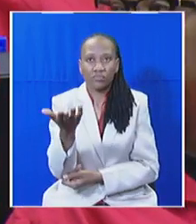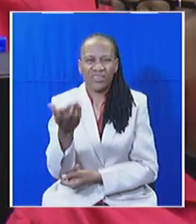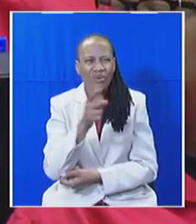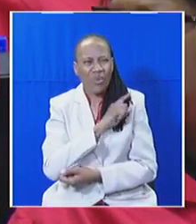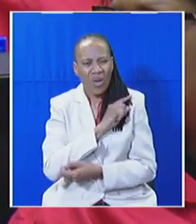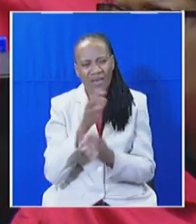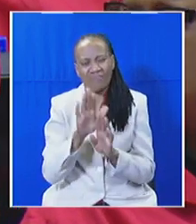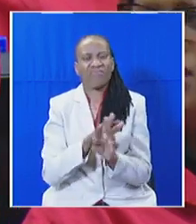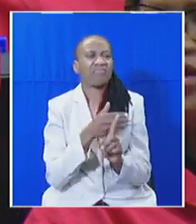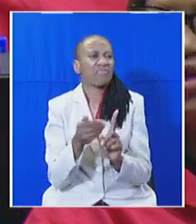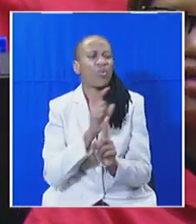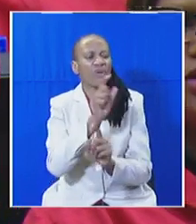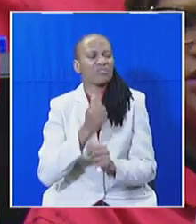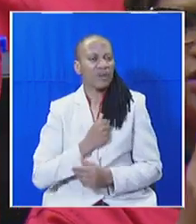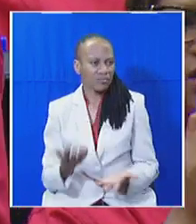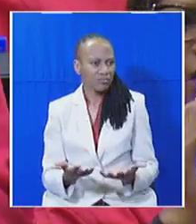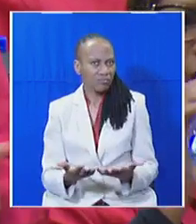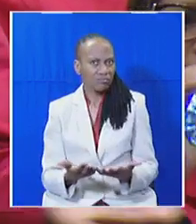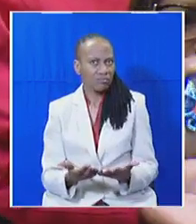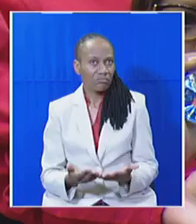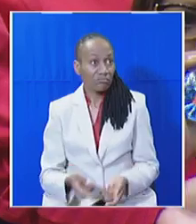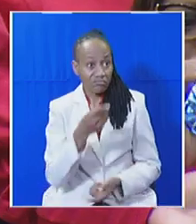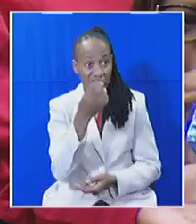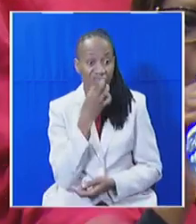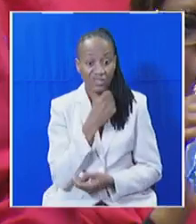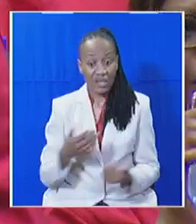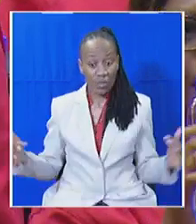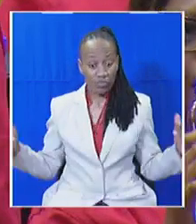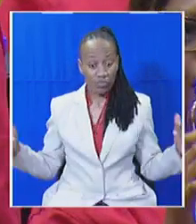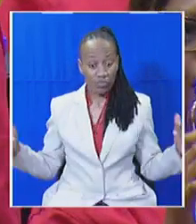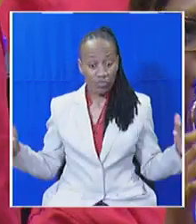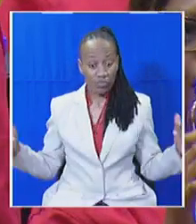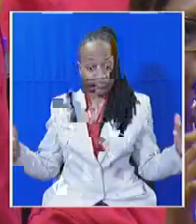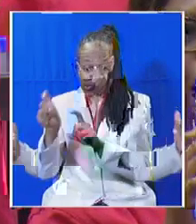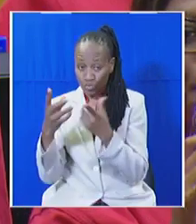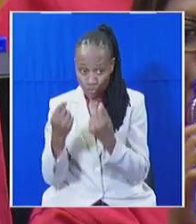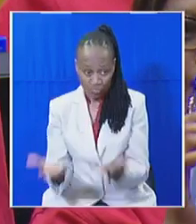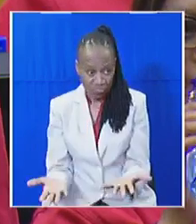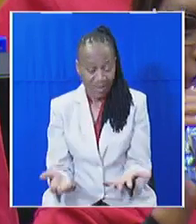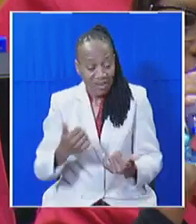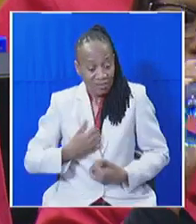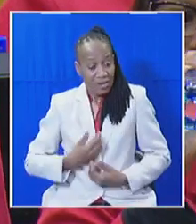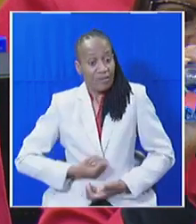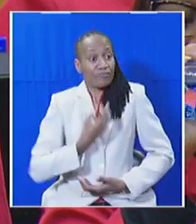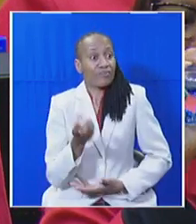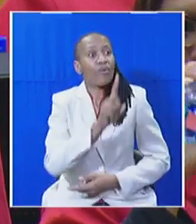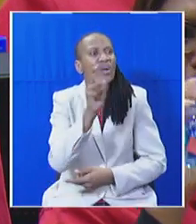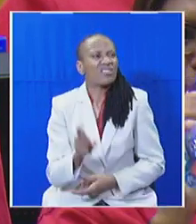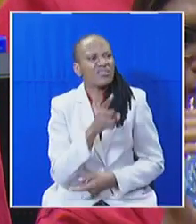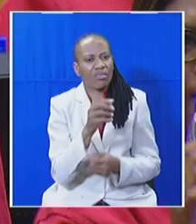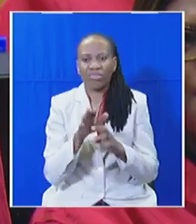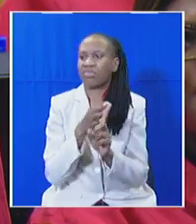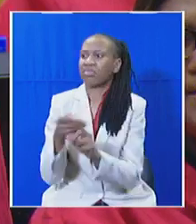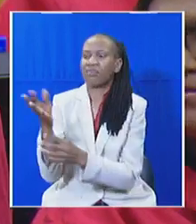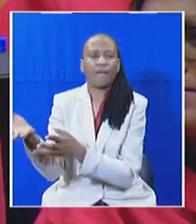my question. I think you must withdraw those. You said we must come for a question session. We asked, now you are condescending.